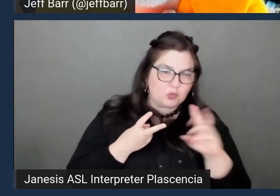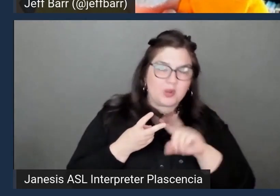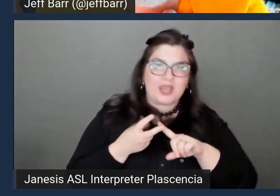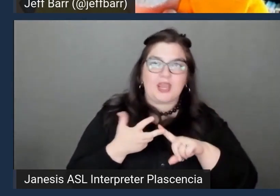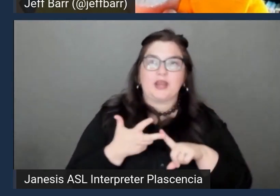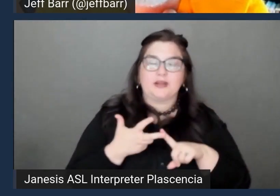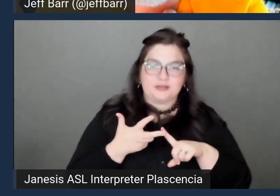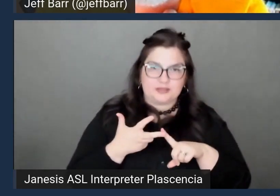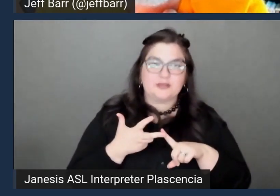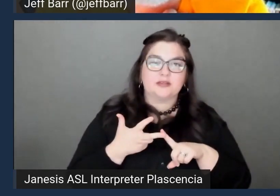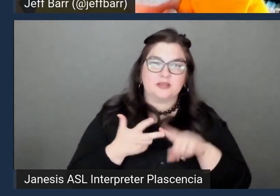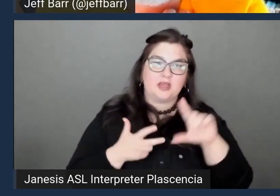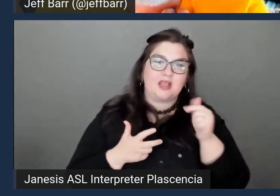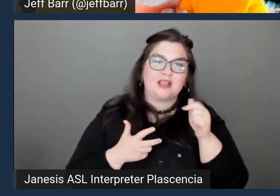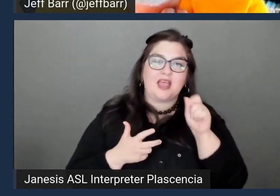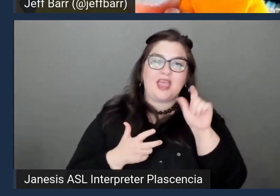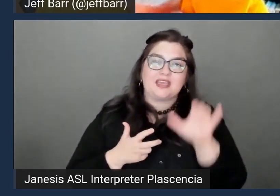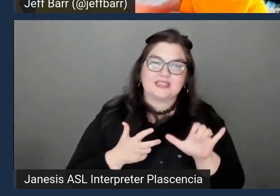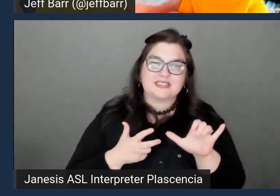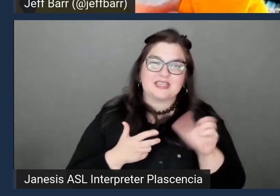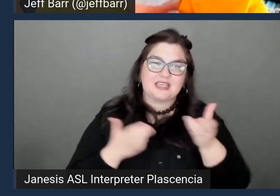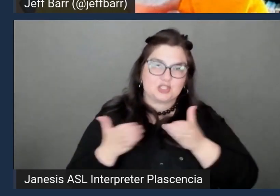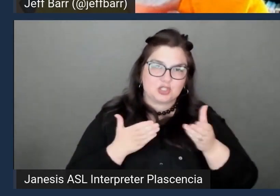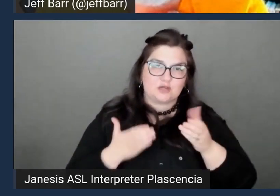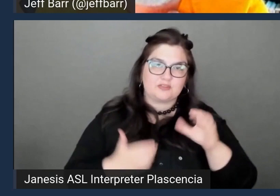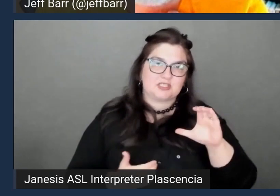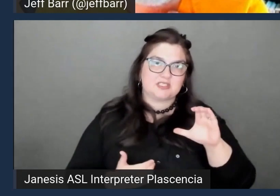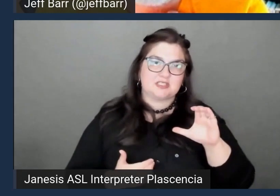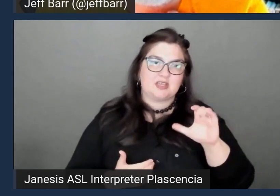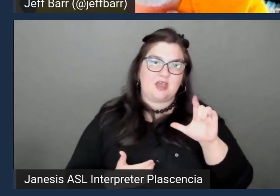one of our legacy services, Cloud Search.